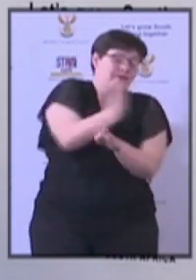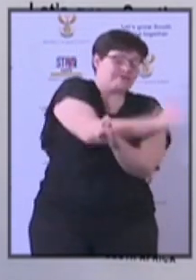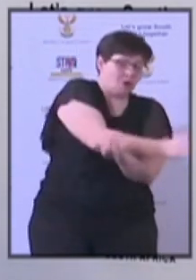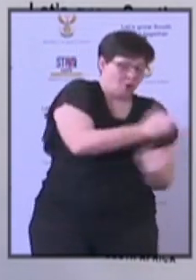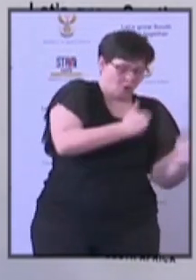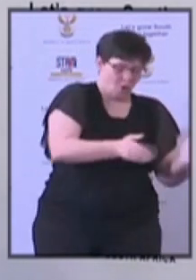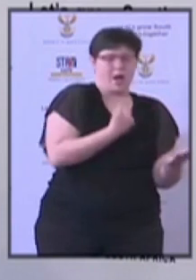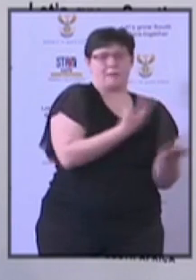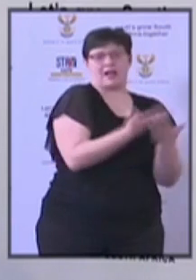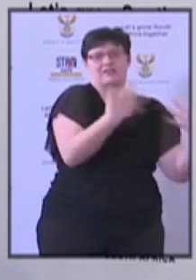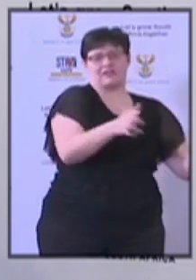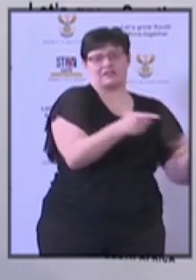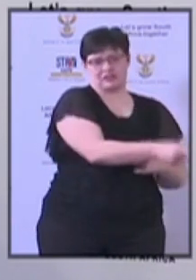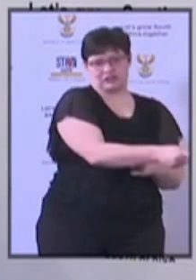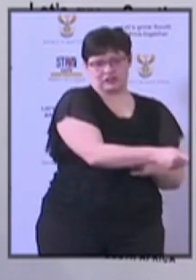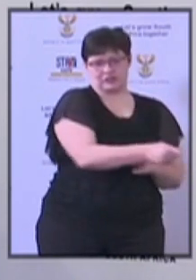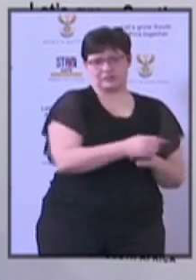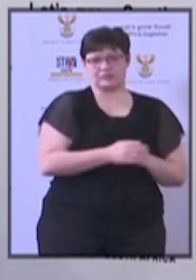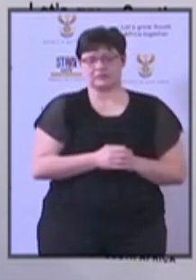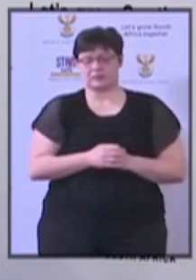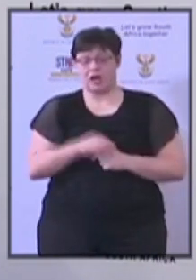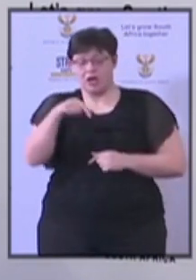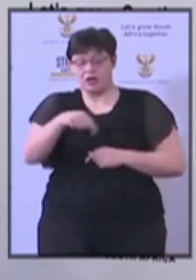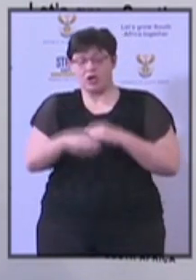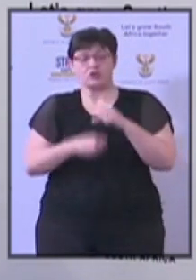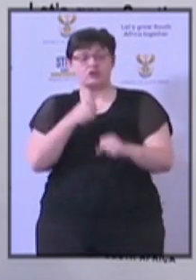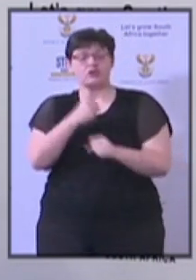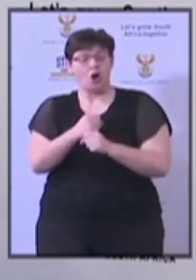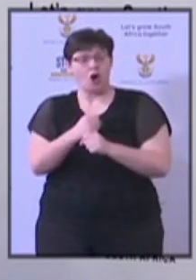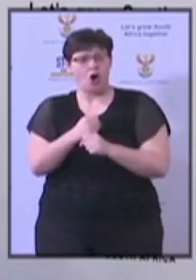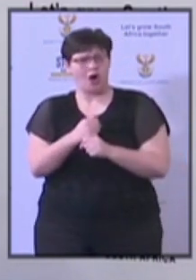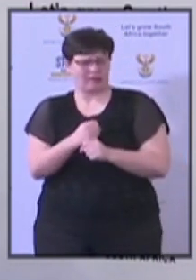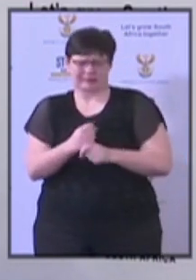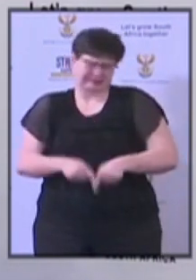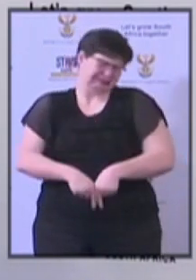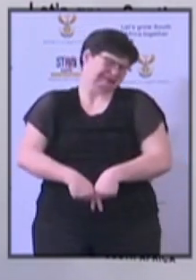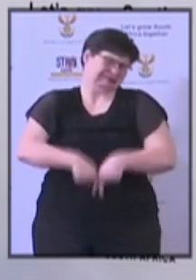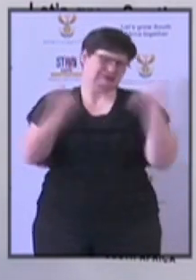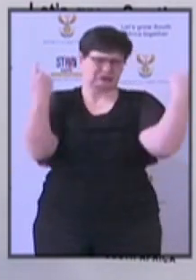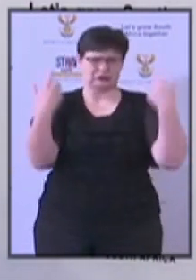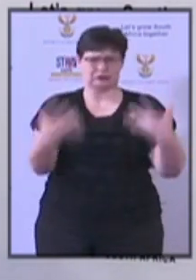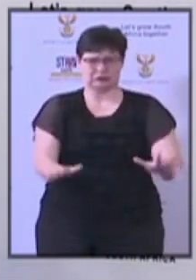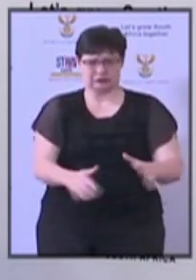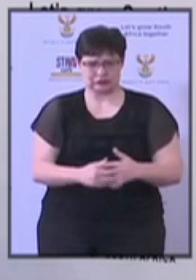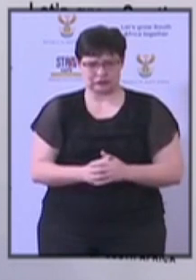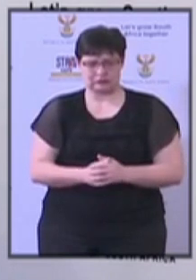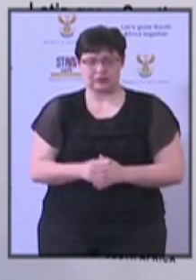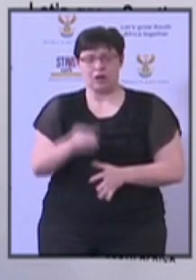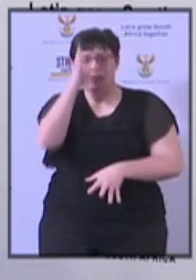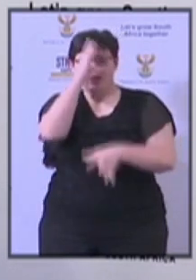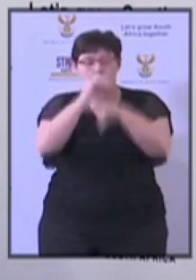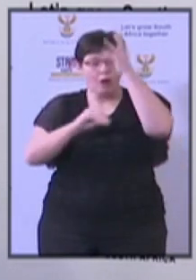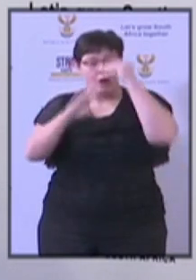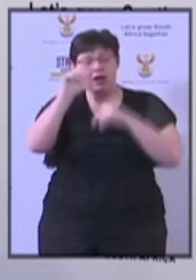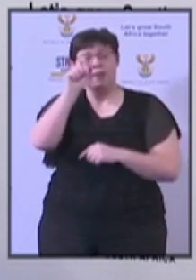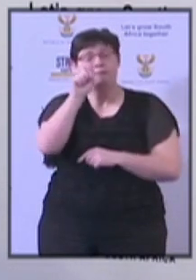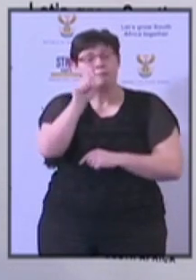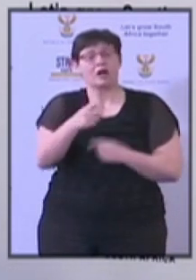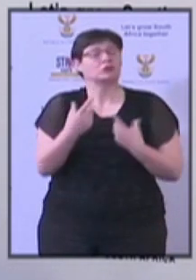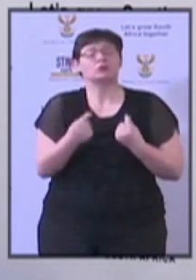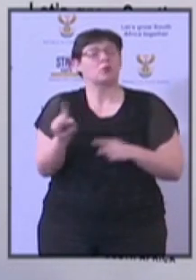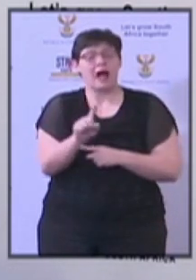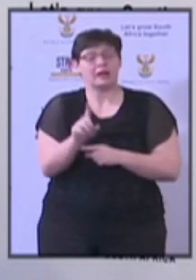This year has indeed been a very unusual year. It is important that learners spend as much time